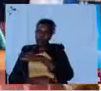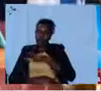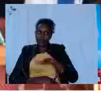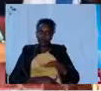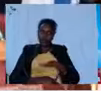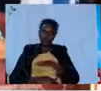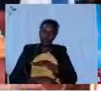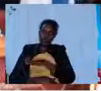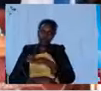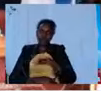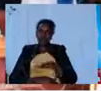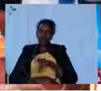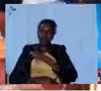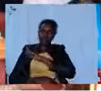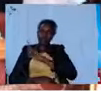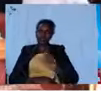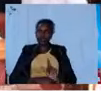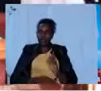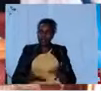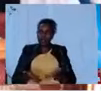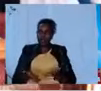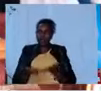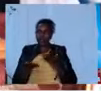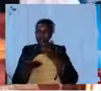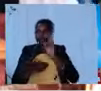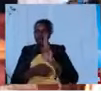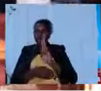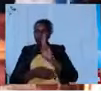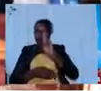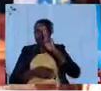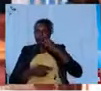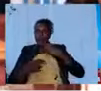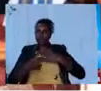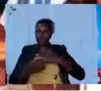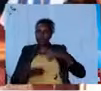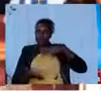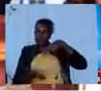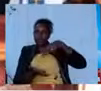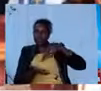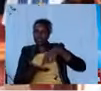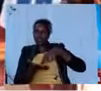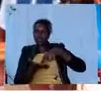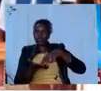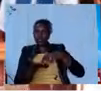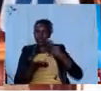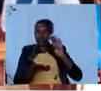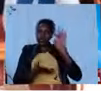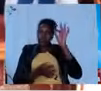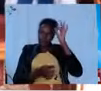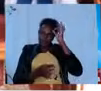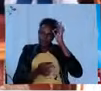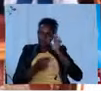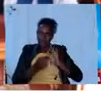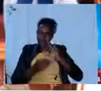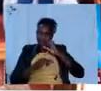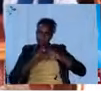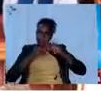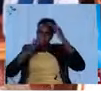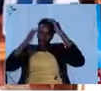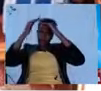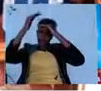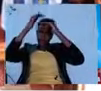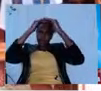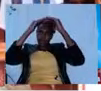higher ground. Lord, lift me up and let me stand by faith